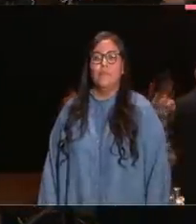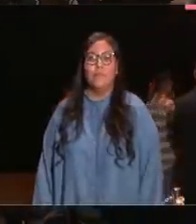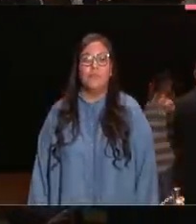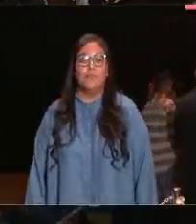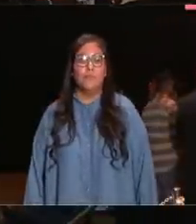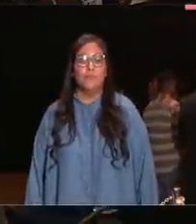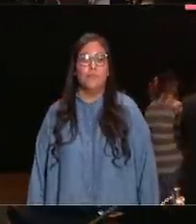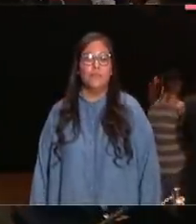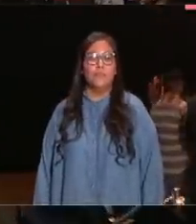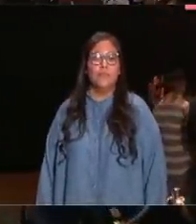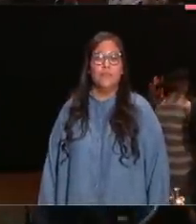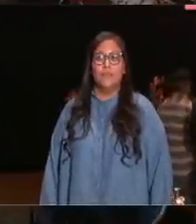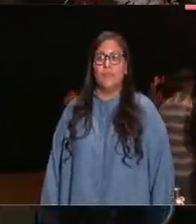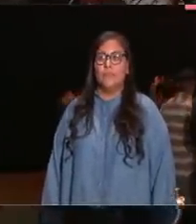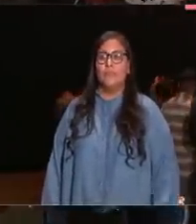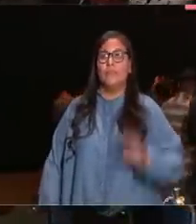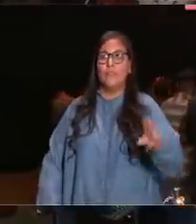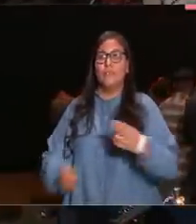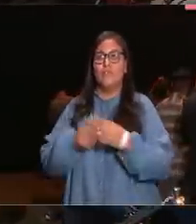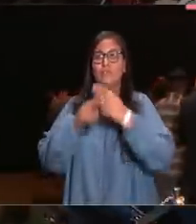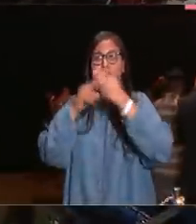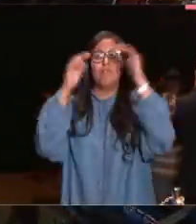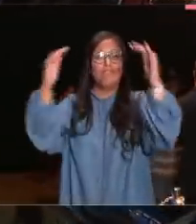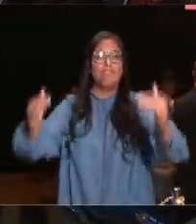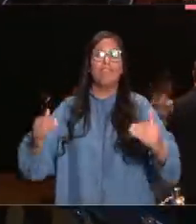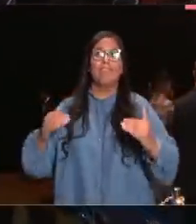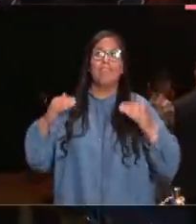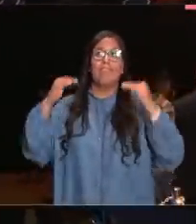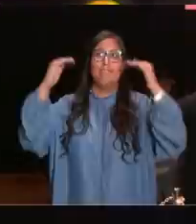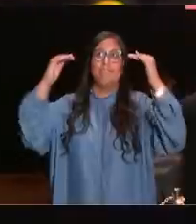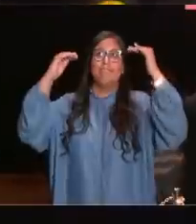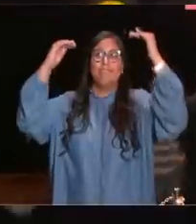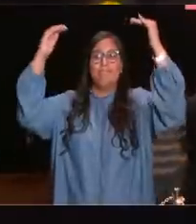Exáltale, exáltale, exáltale. Come on.